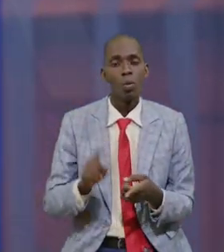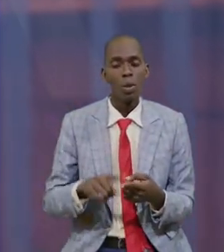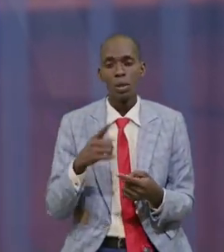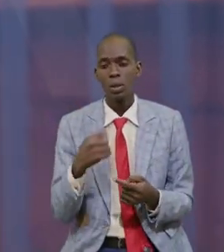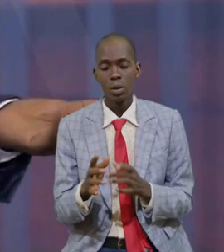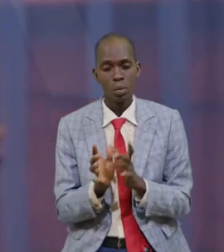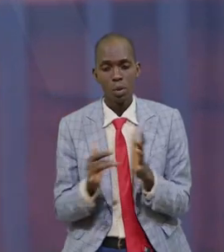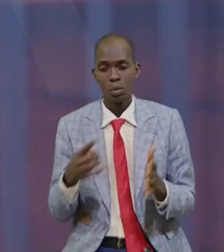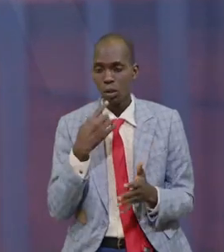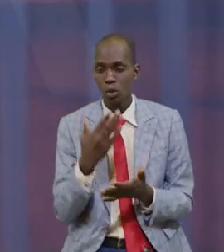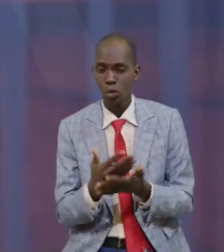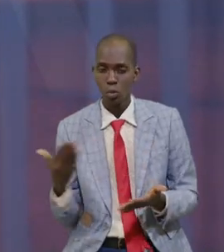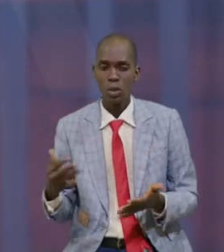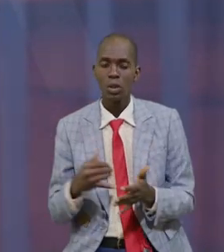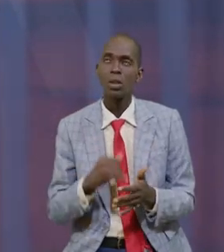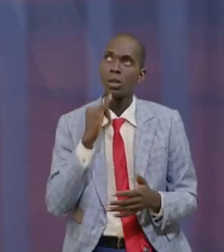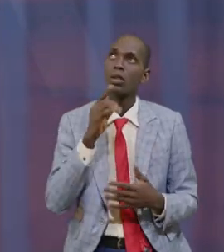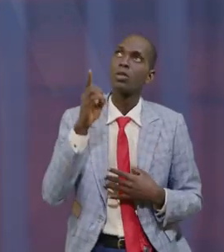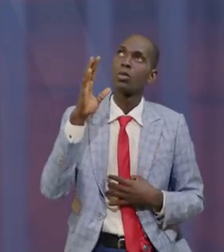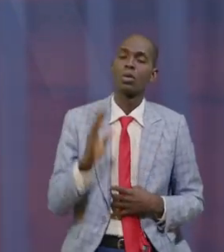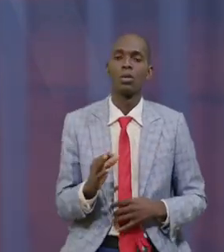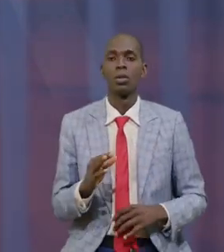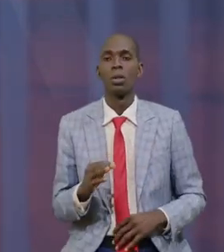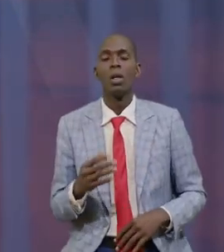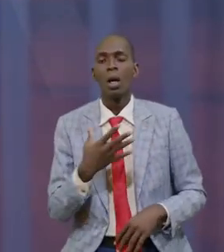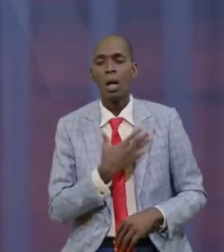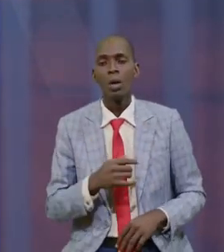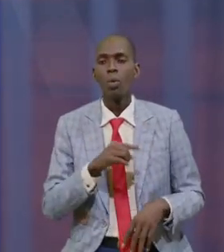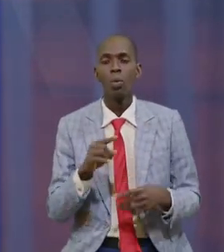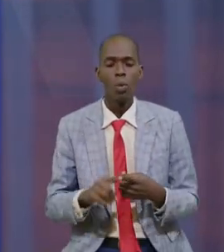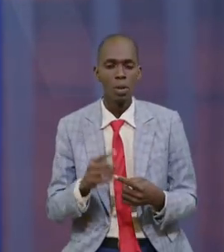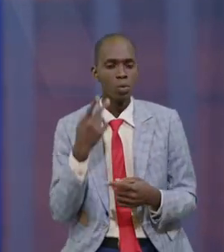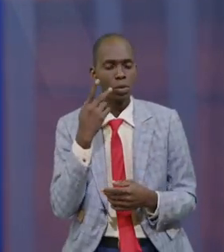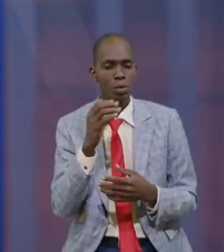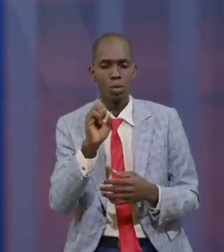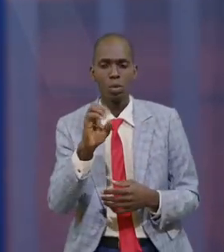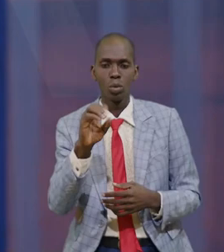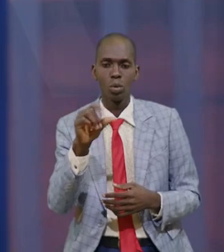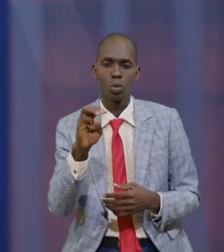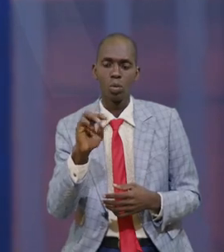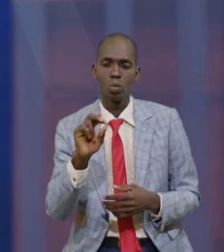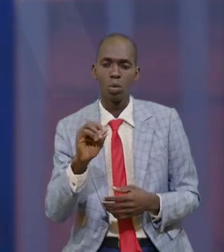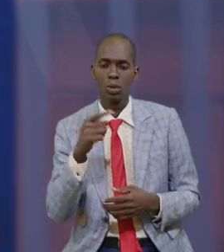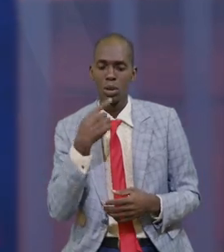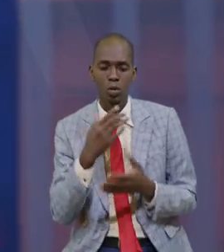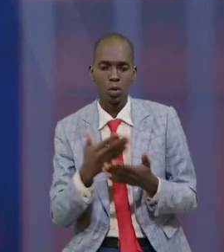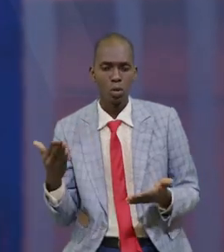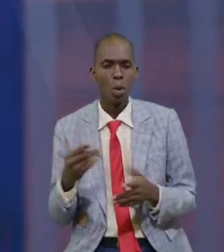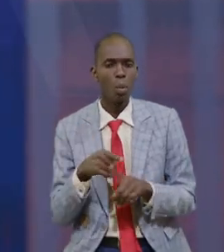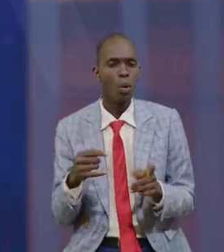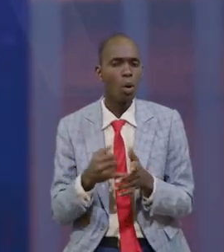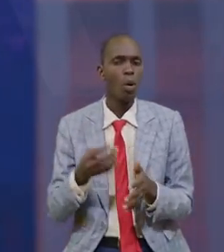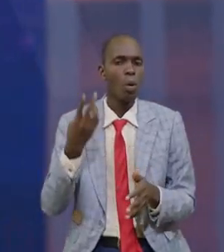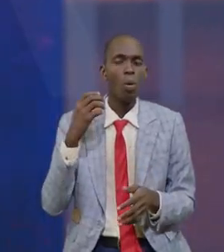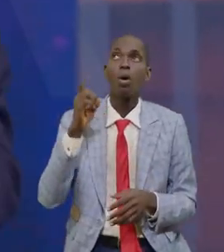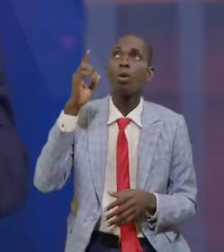they say, well, Solomon said, well, I understand, but it's God that gave the word and the wisdom to